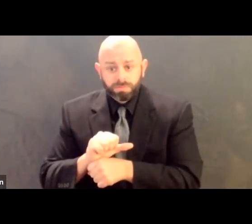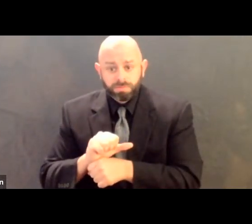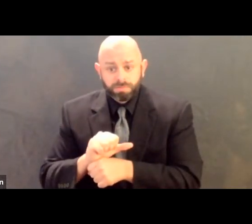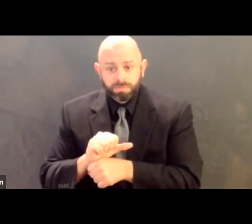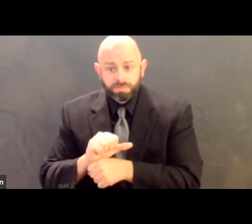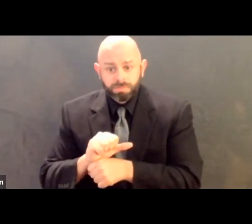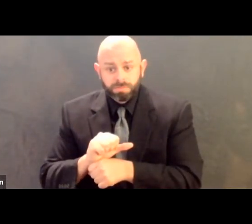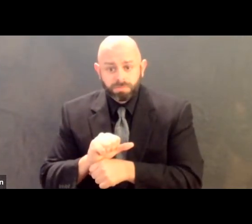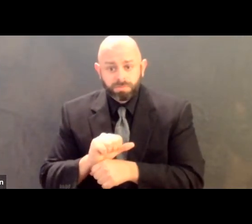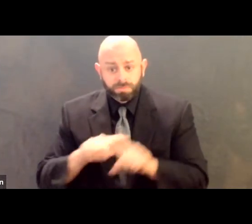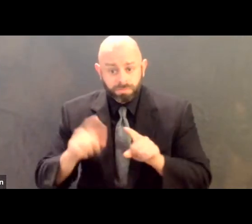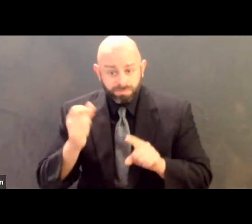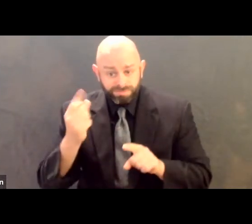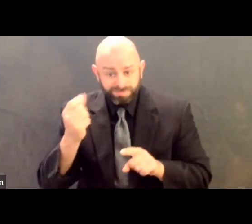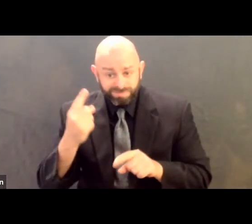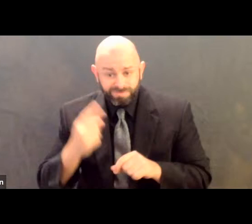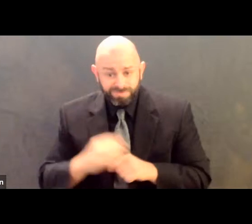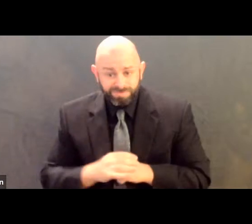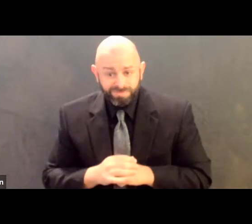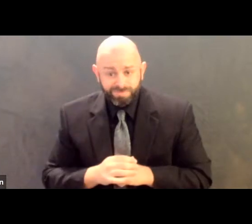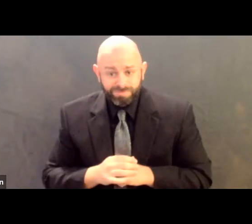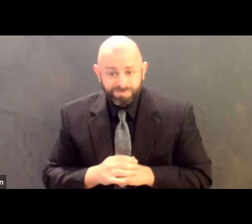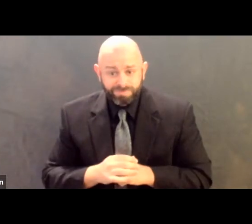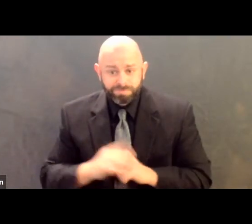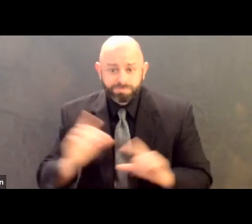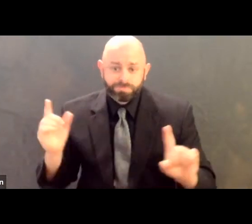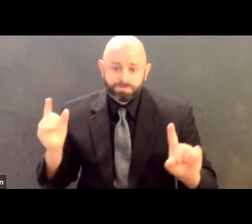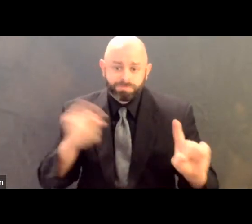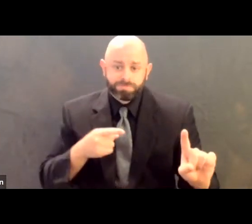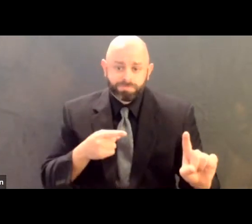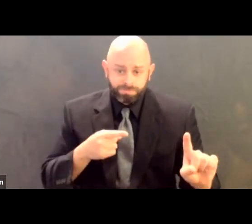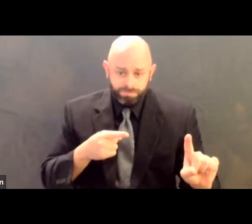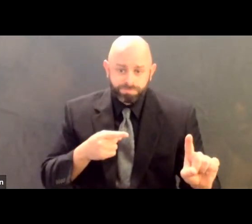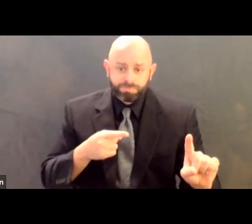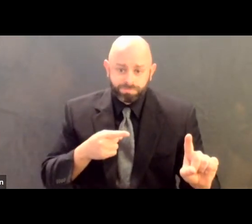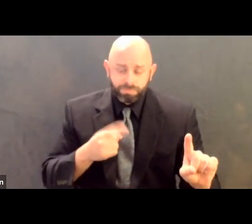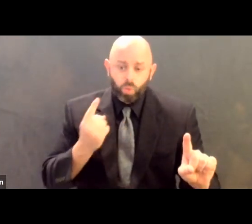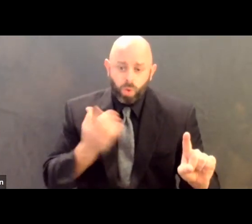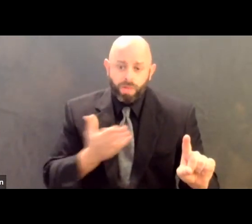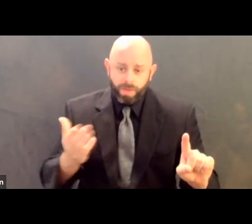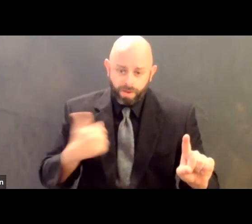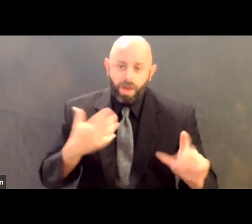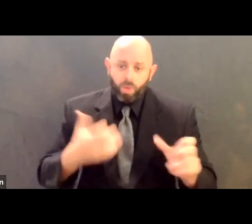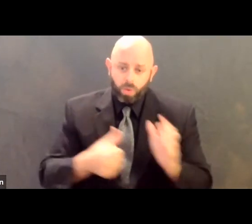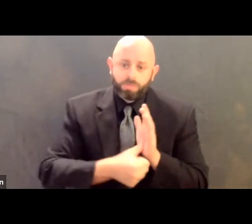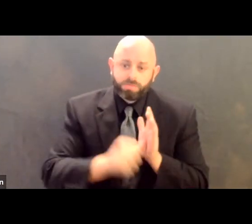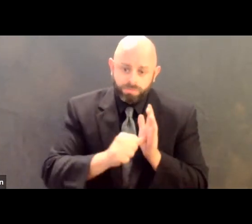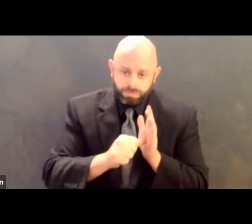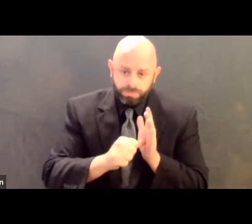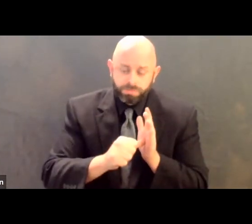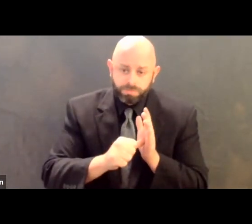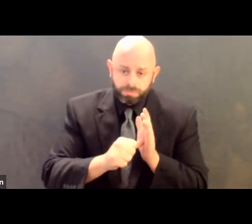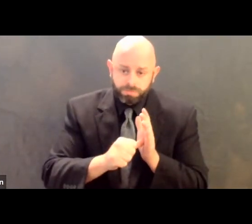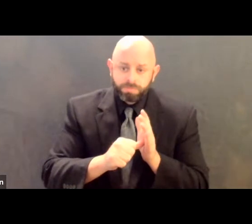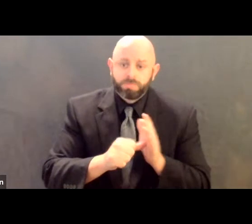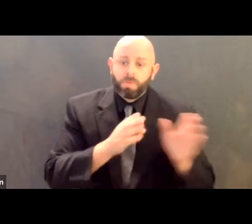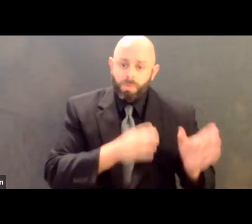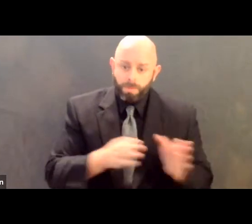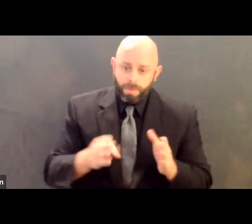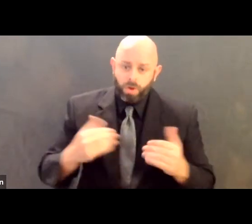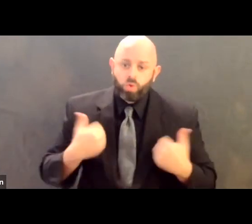But again, it all comes back down to another one thing I just want to repeat for emphasis sake,